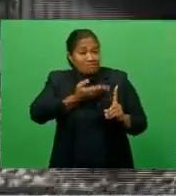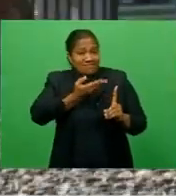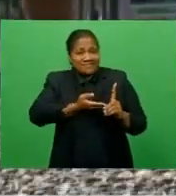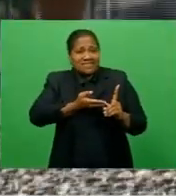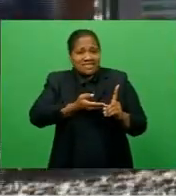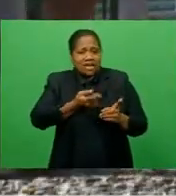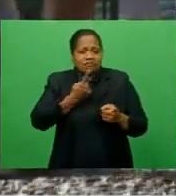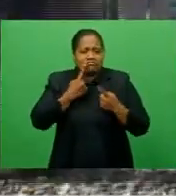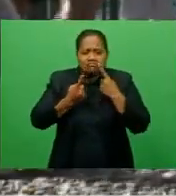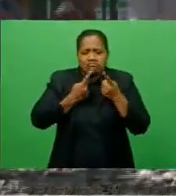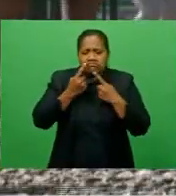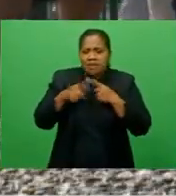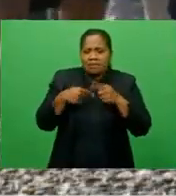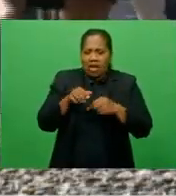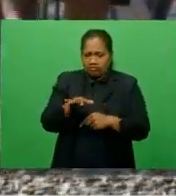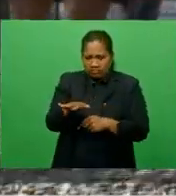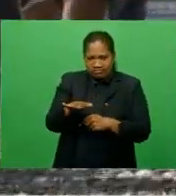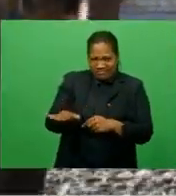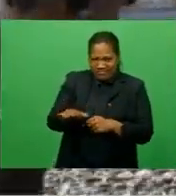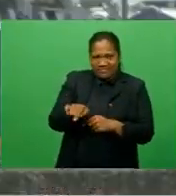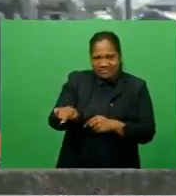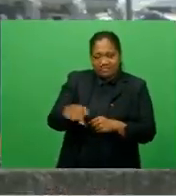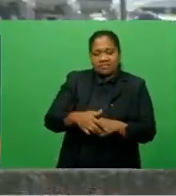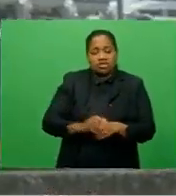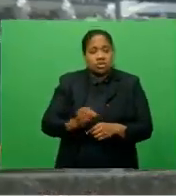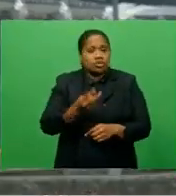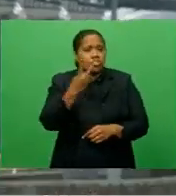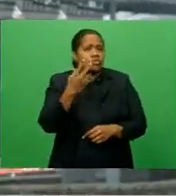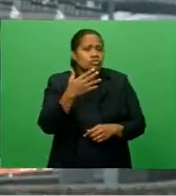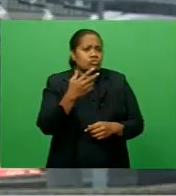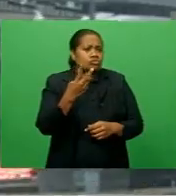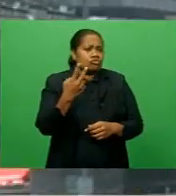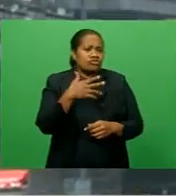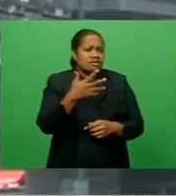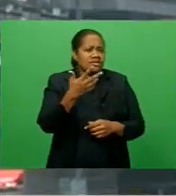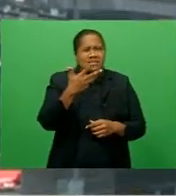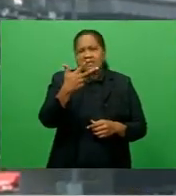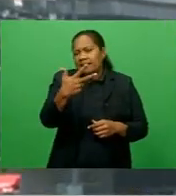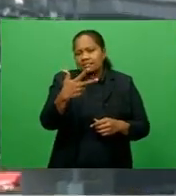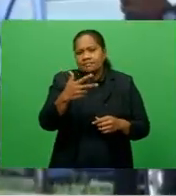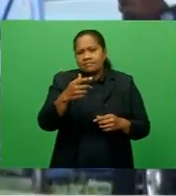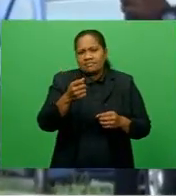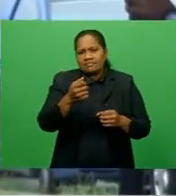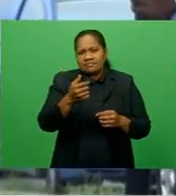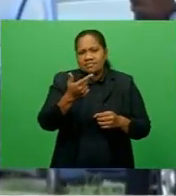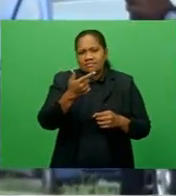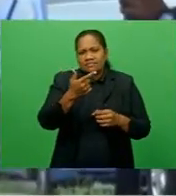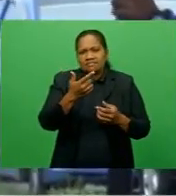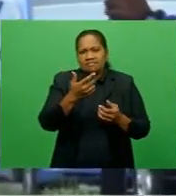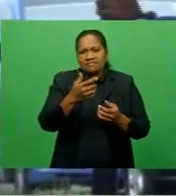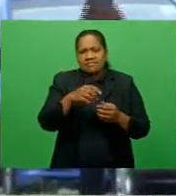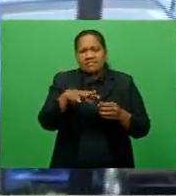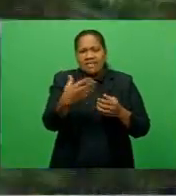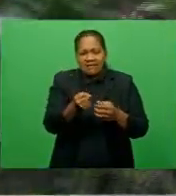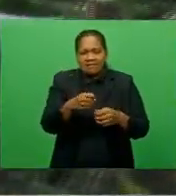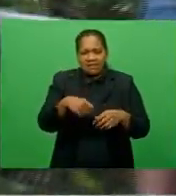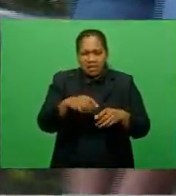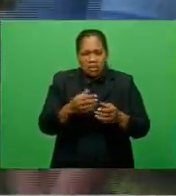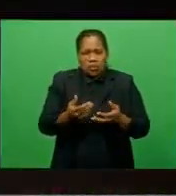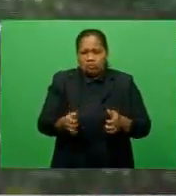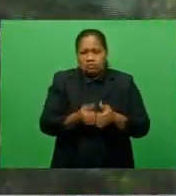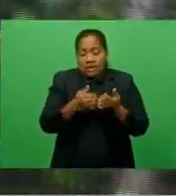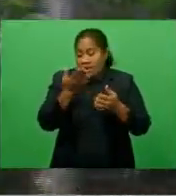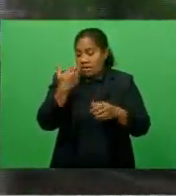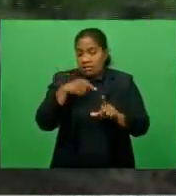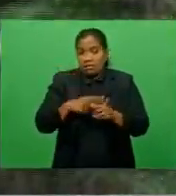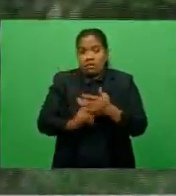first 6 months of 2020, there were 870 cases reported under the Child Welfare Act. Last year, a total